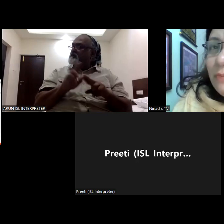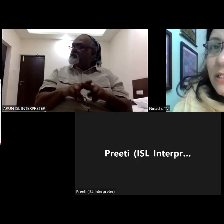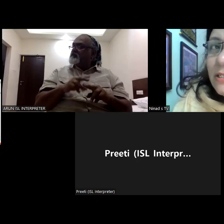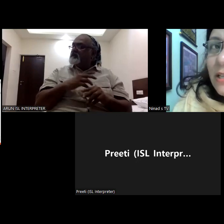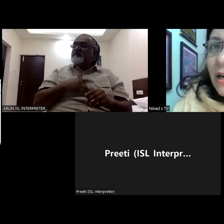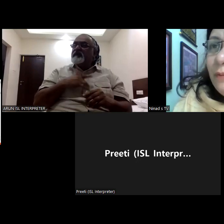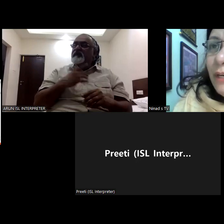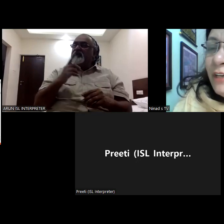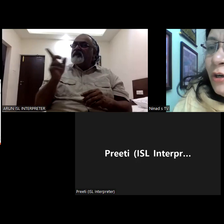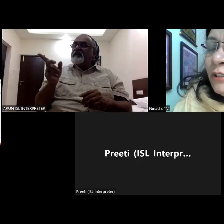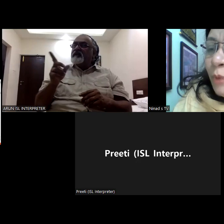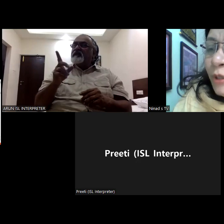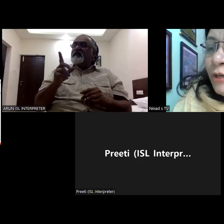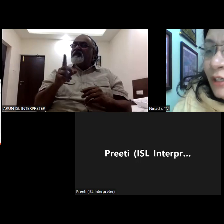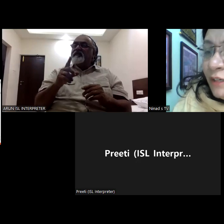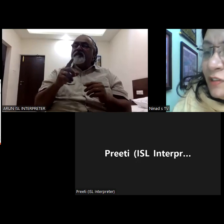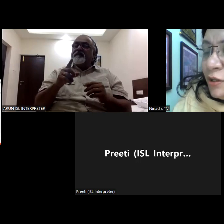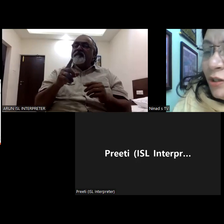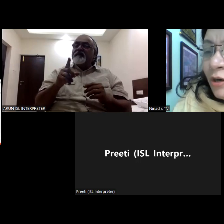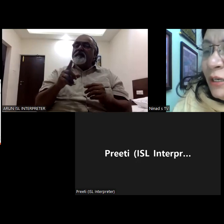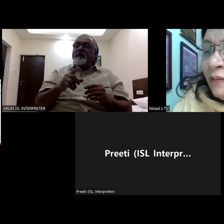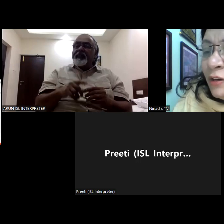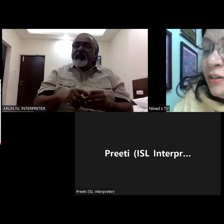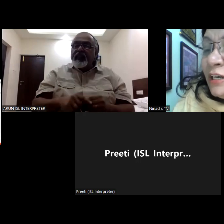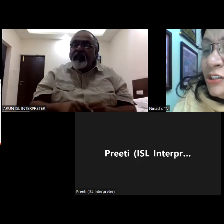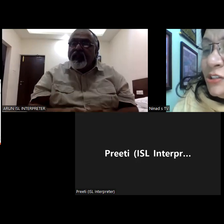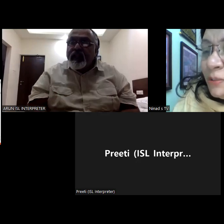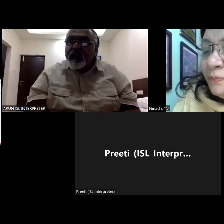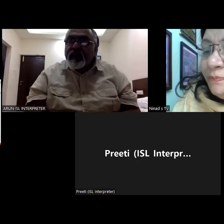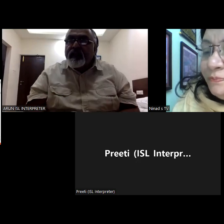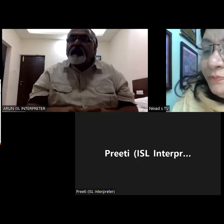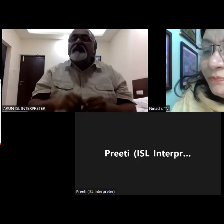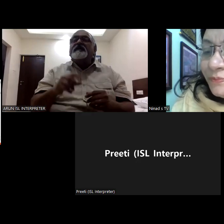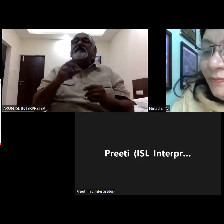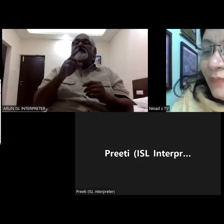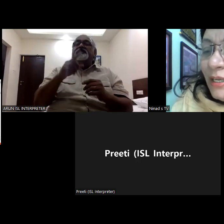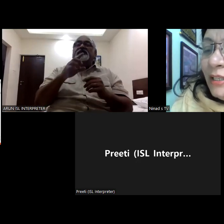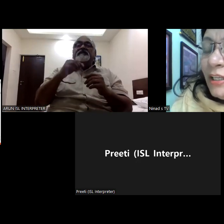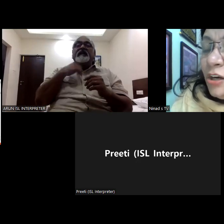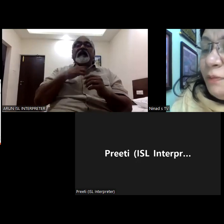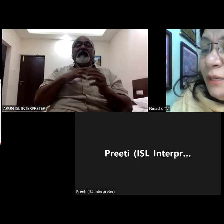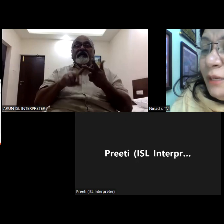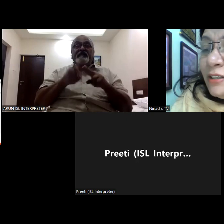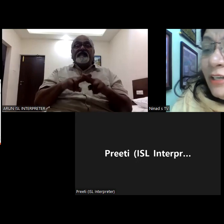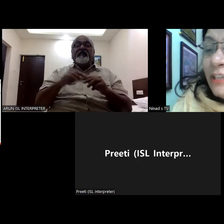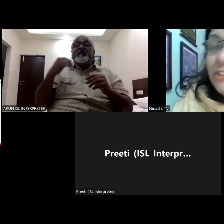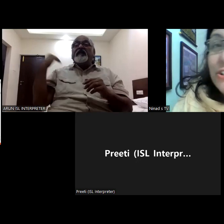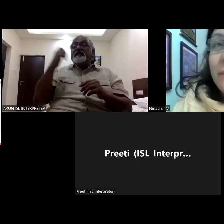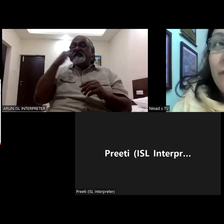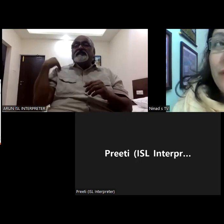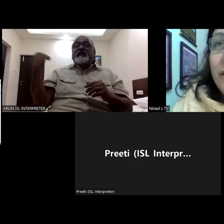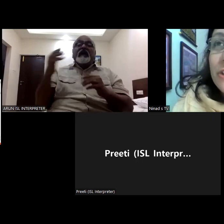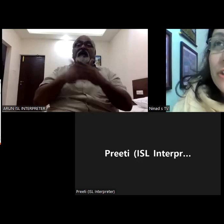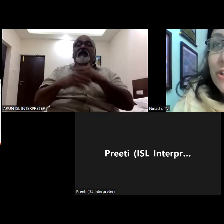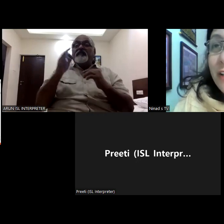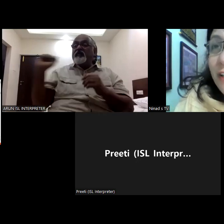that means they are believing on the body of the individual. They're not believing on the relationship. They're not believing on the relationship